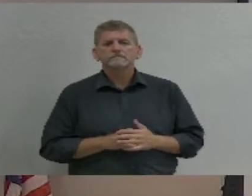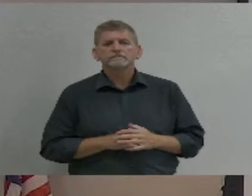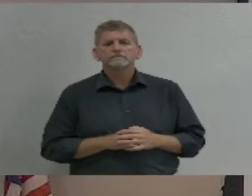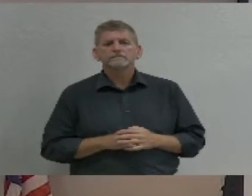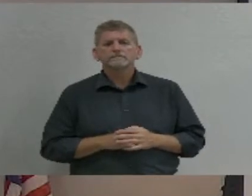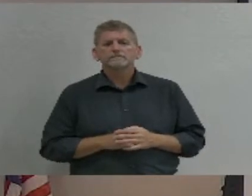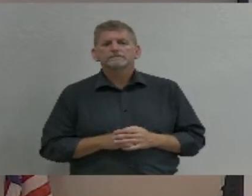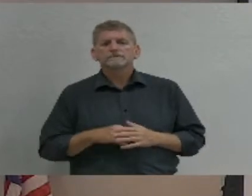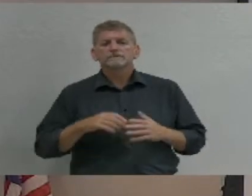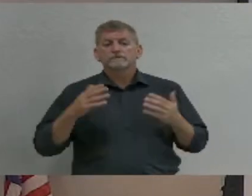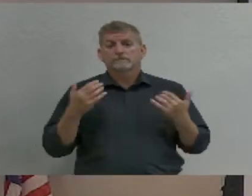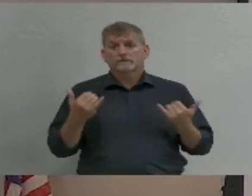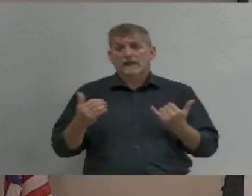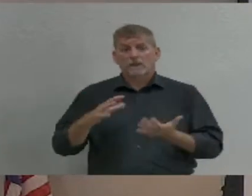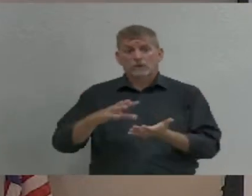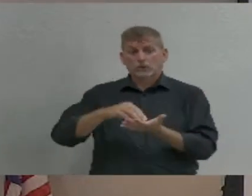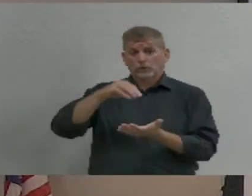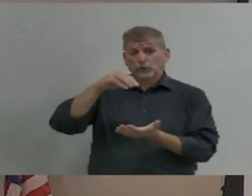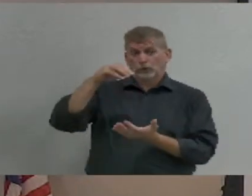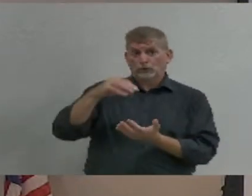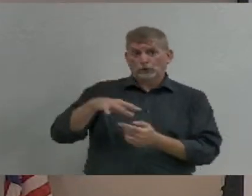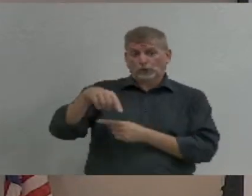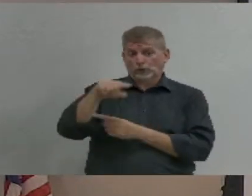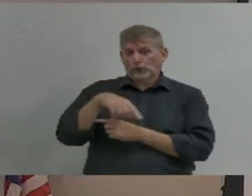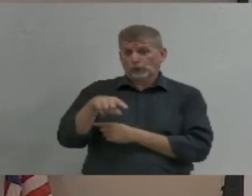it too early in the school year to make that assumption?